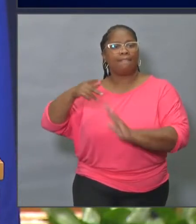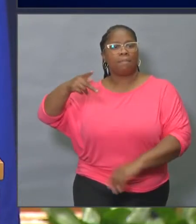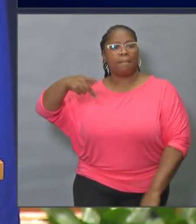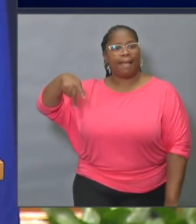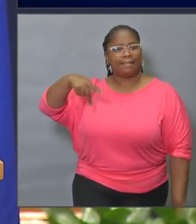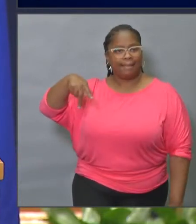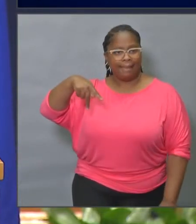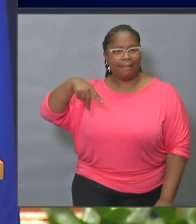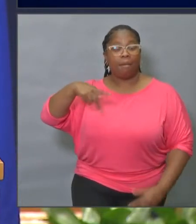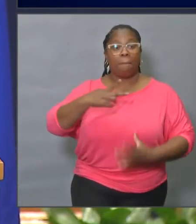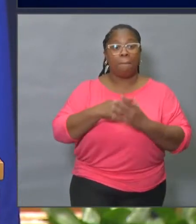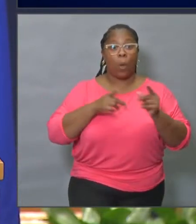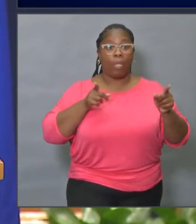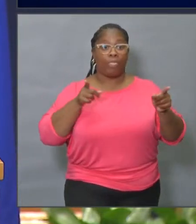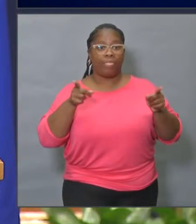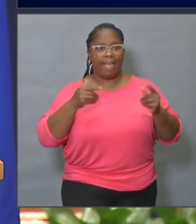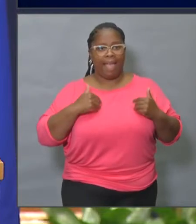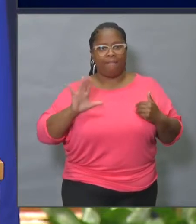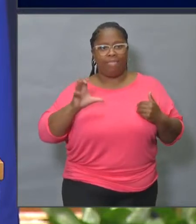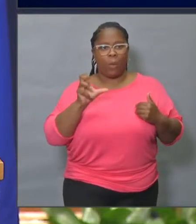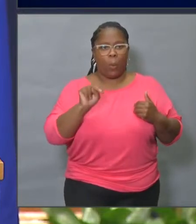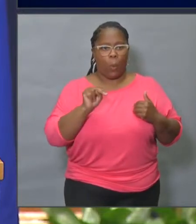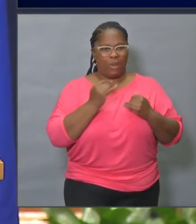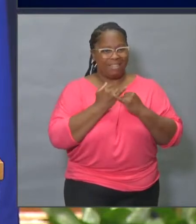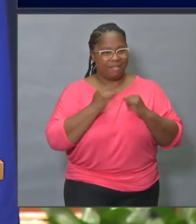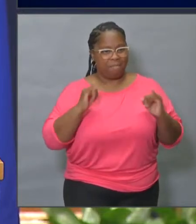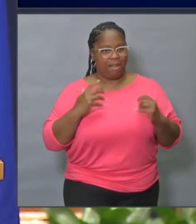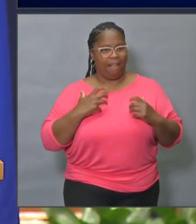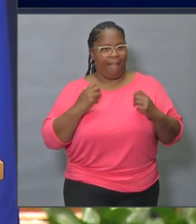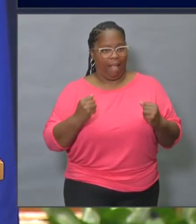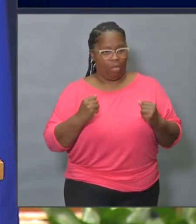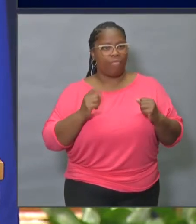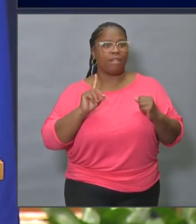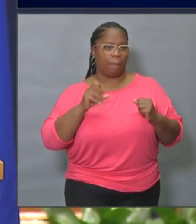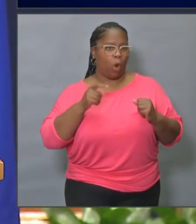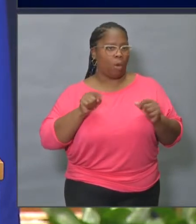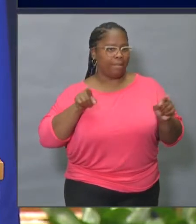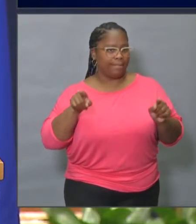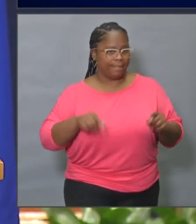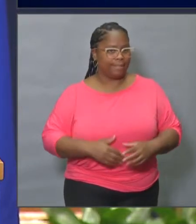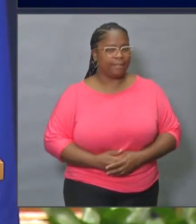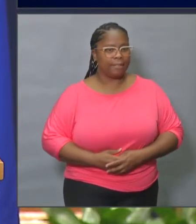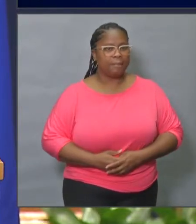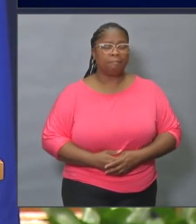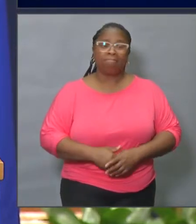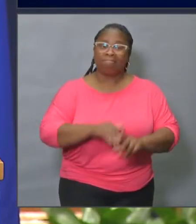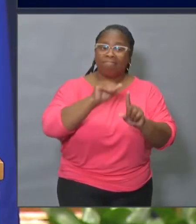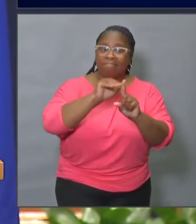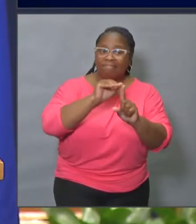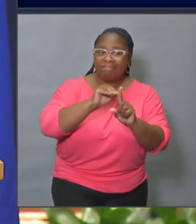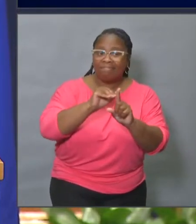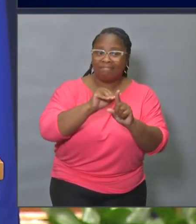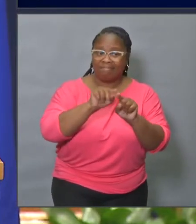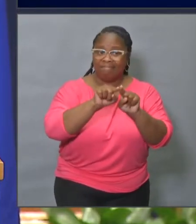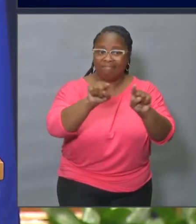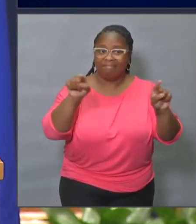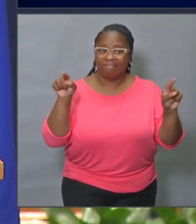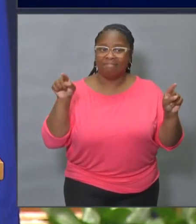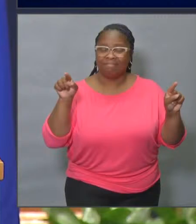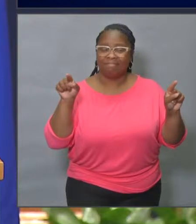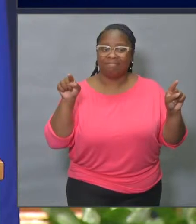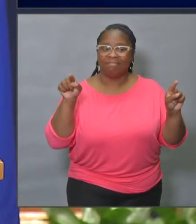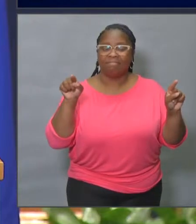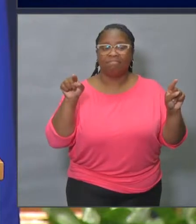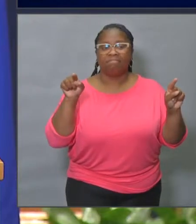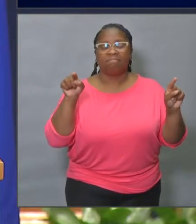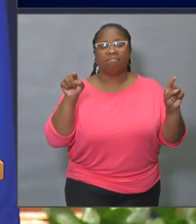Pasadena. Both cities have independent departments, health departments. I do want to remind everyone that it's